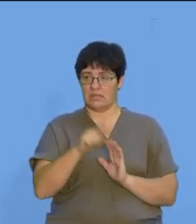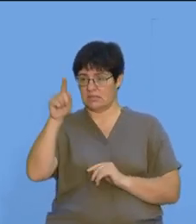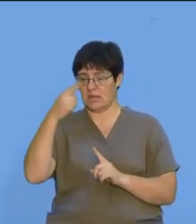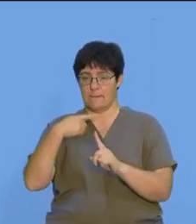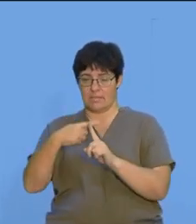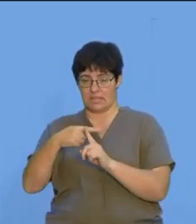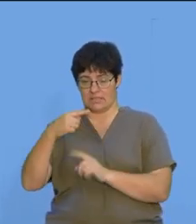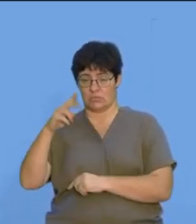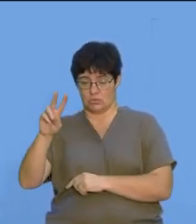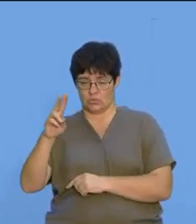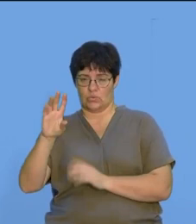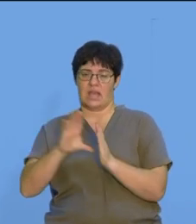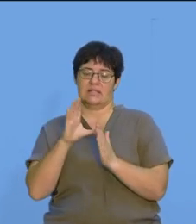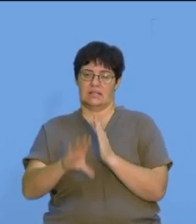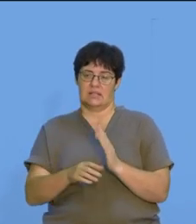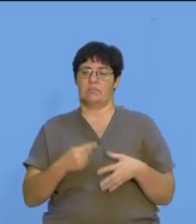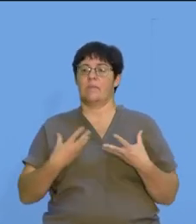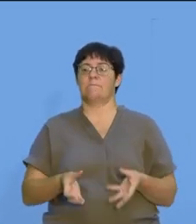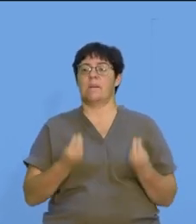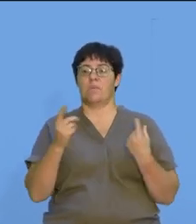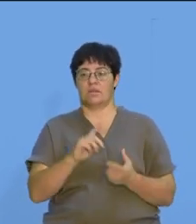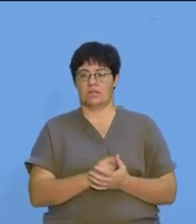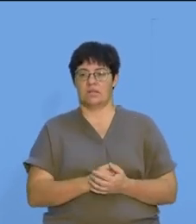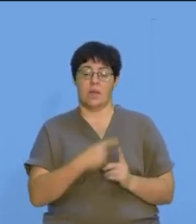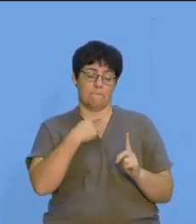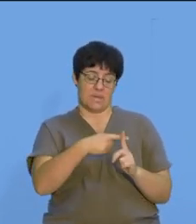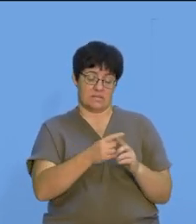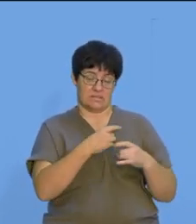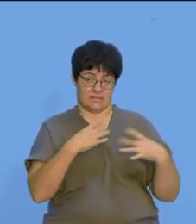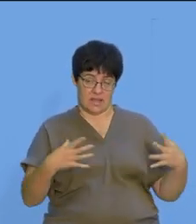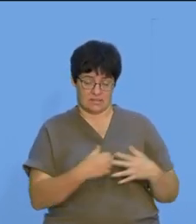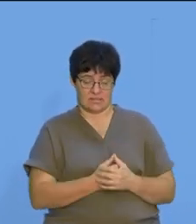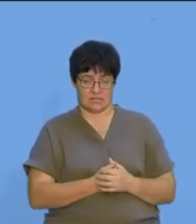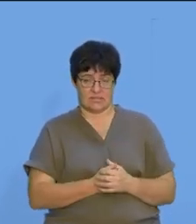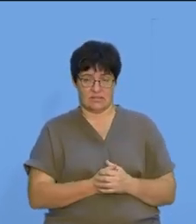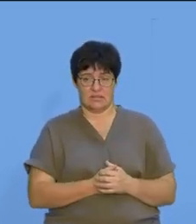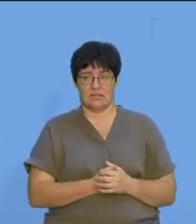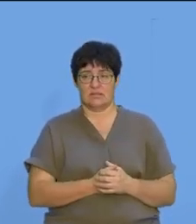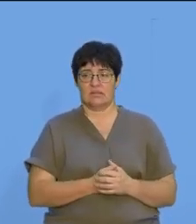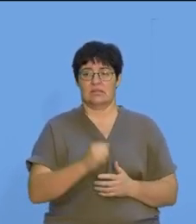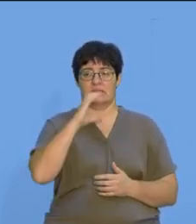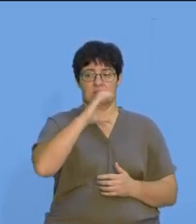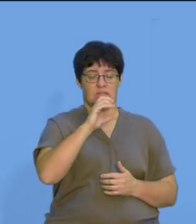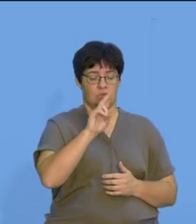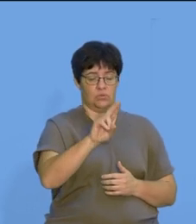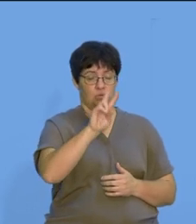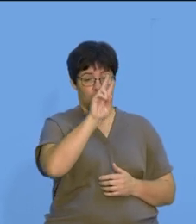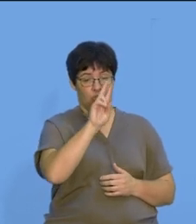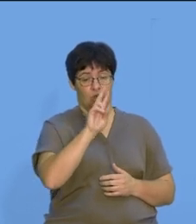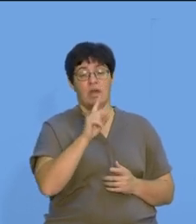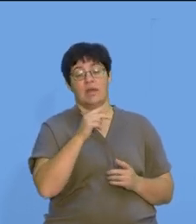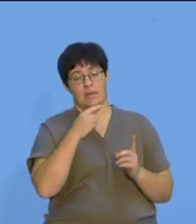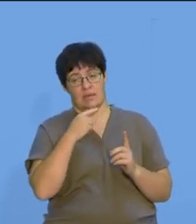okay? Now, the 2- cancels out the 2+. What do we have there? We start with the positive according to